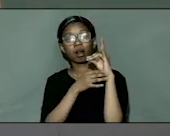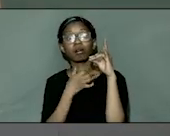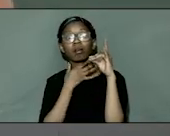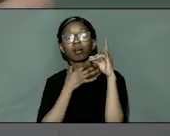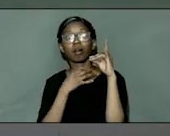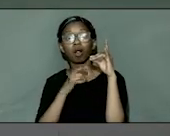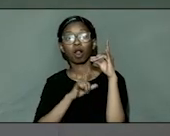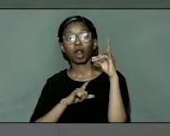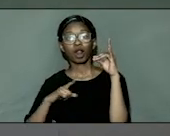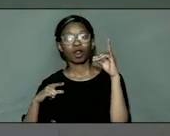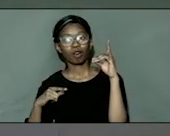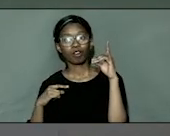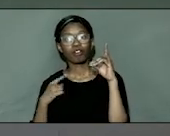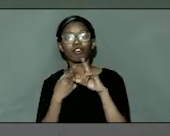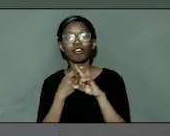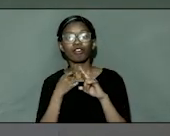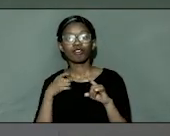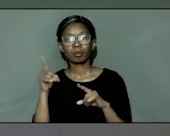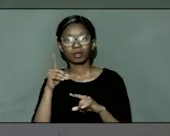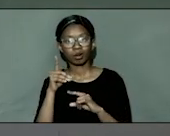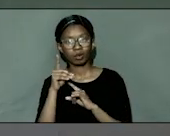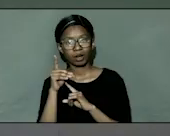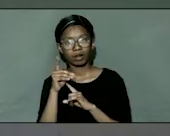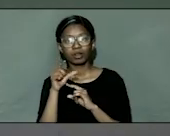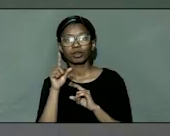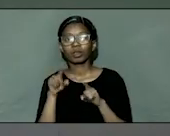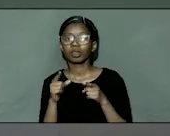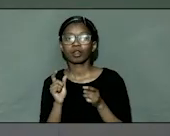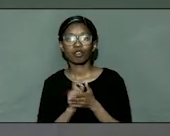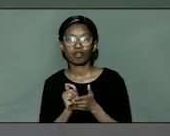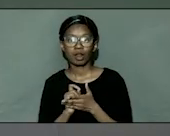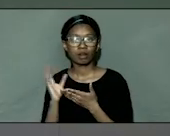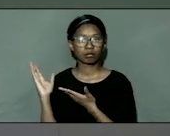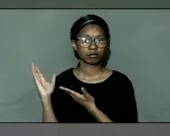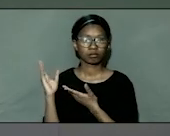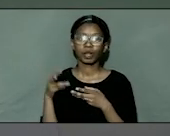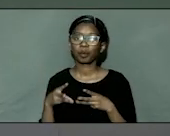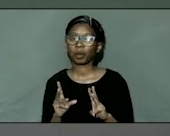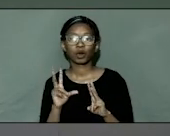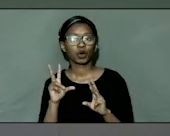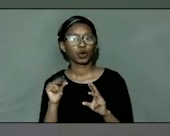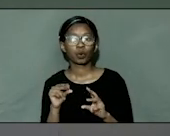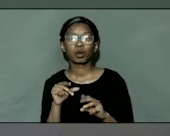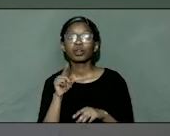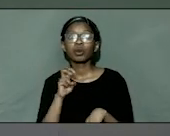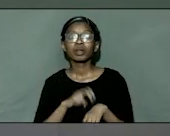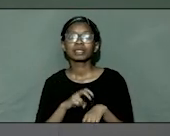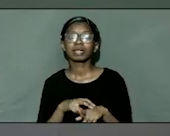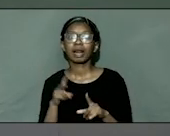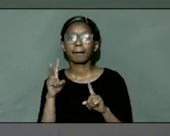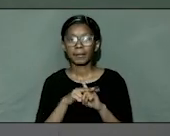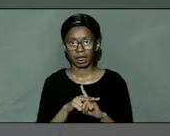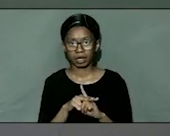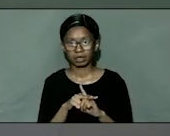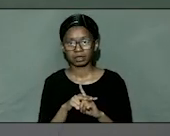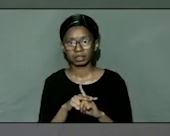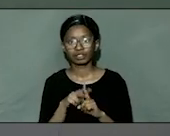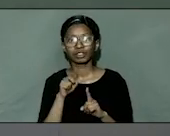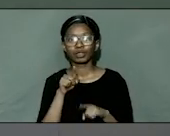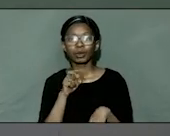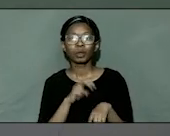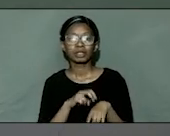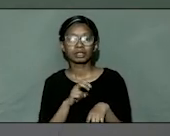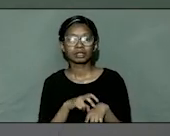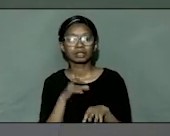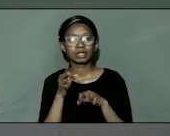Darwin, you cannot write it like this. You will have to apply now. You will have to tell us there is a